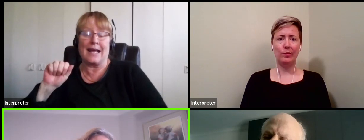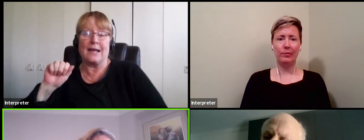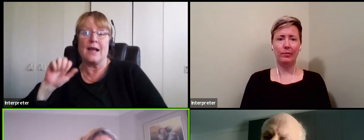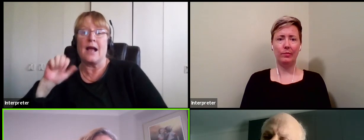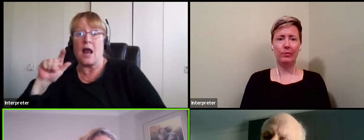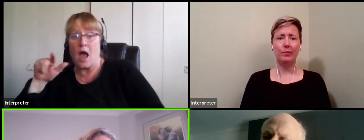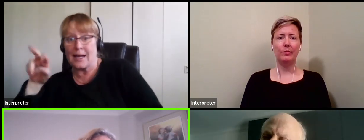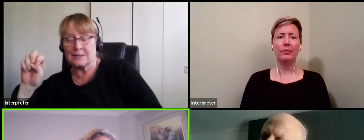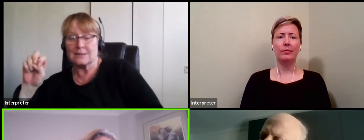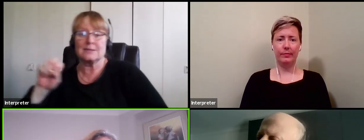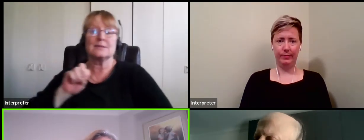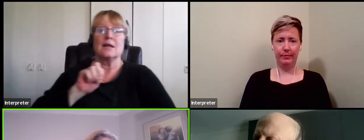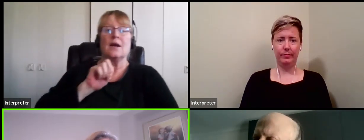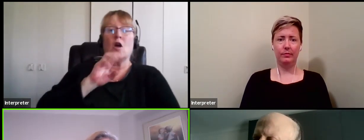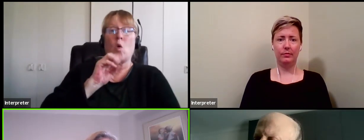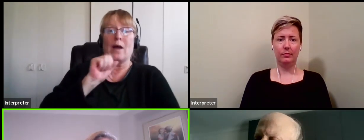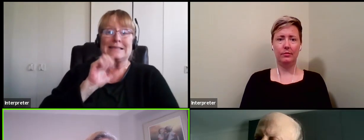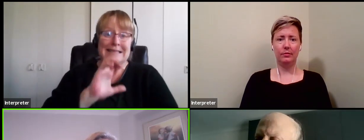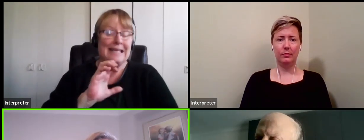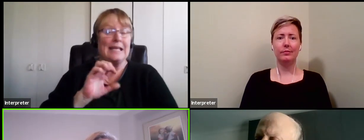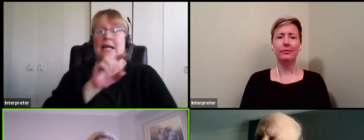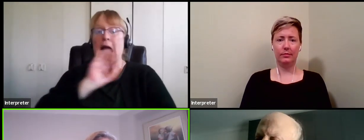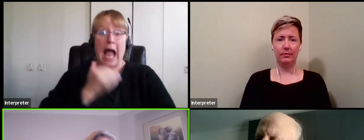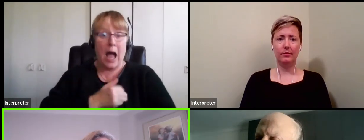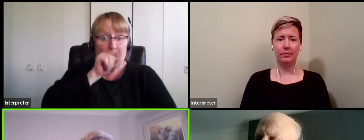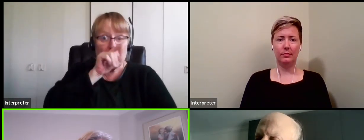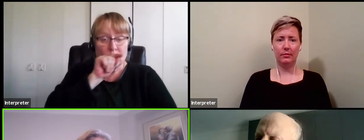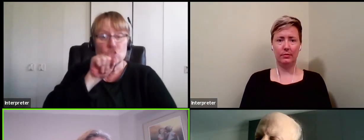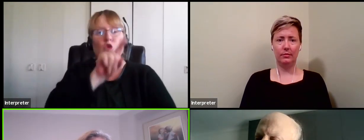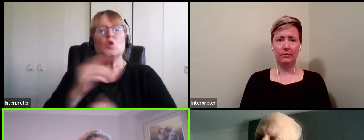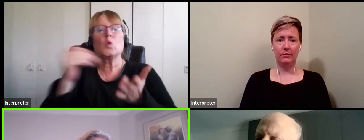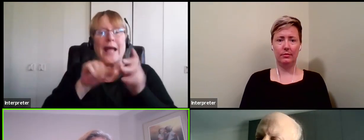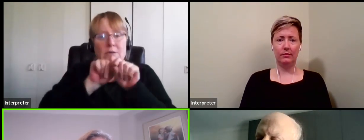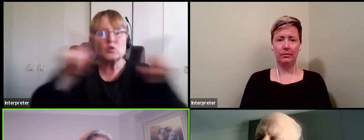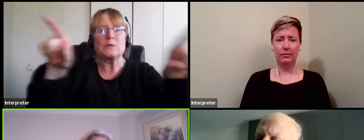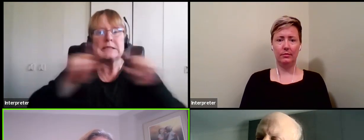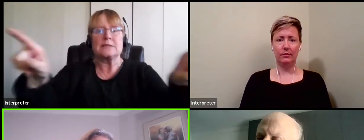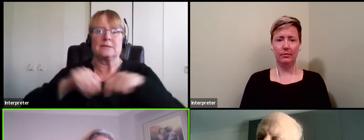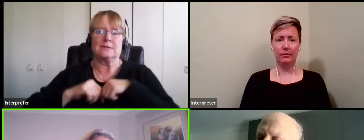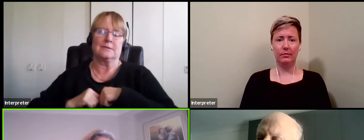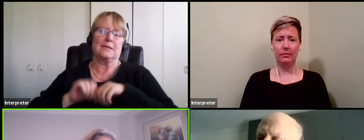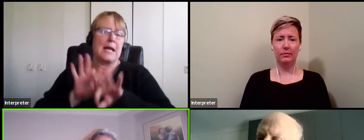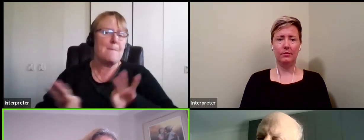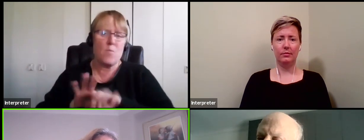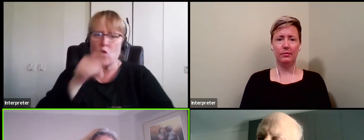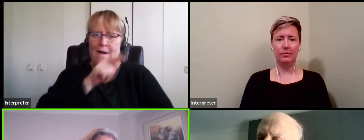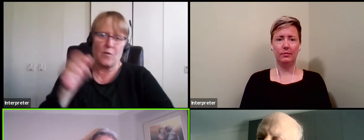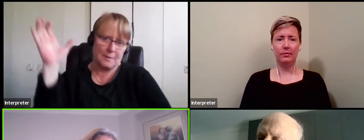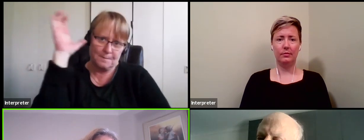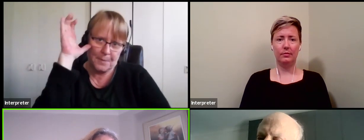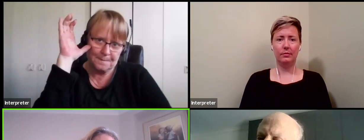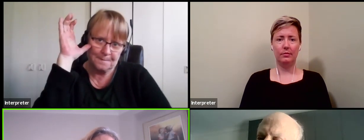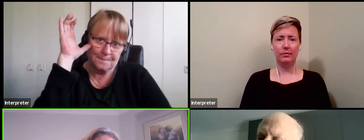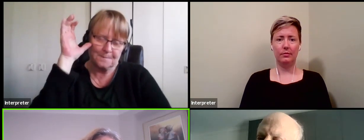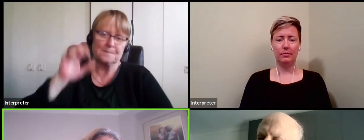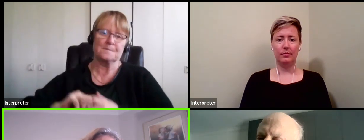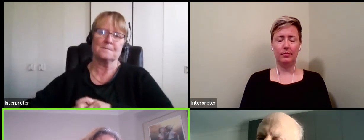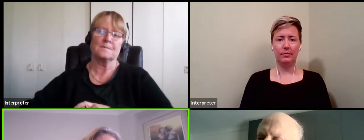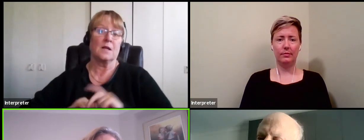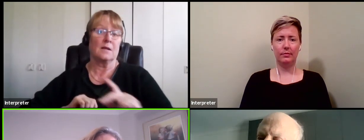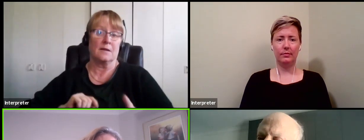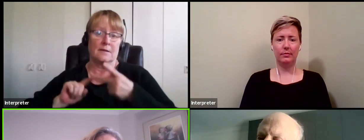tweets. Make sure you use that hashtag disability urgent. You can bet that we'll be making sure governments hear our message through social media.